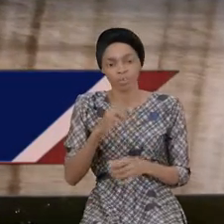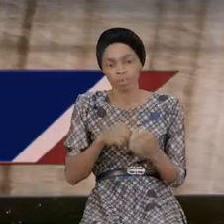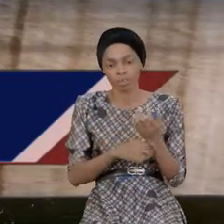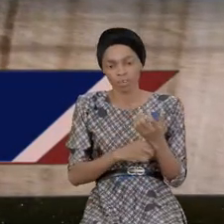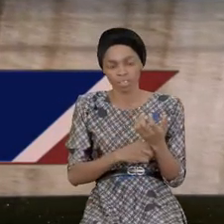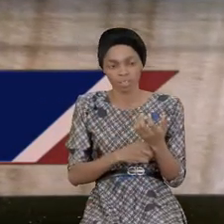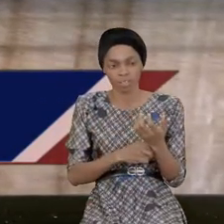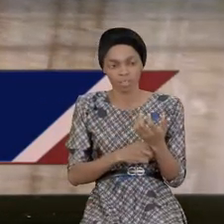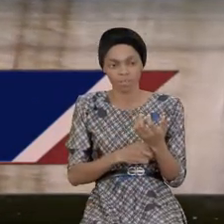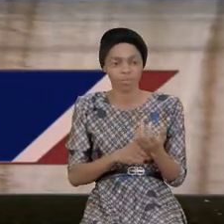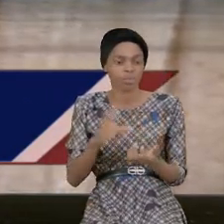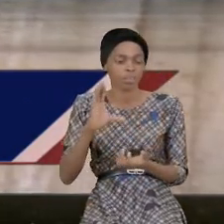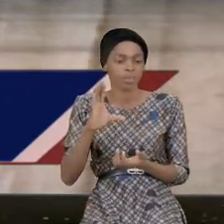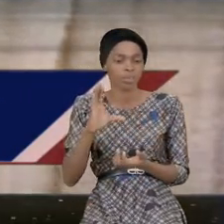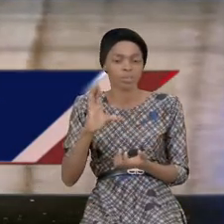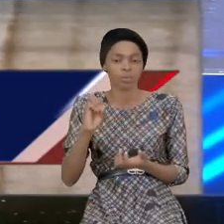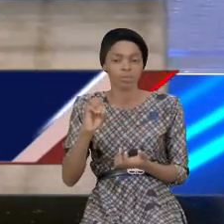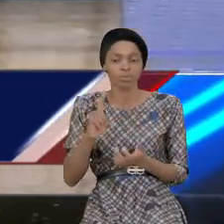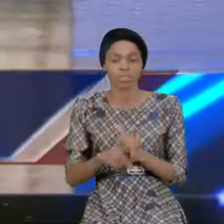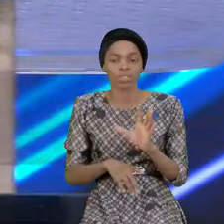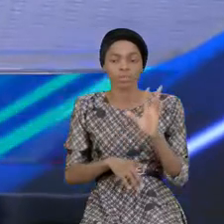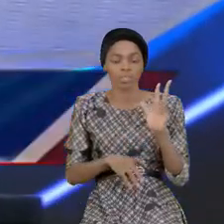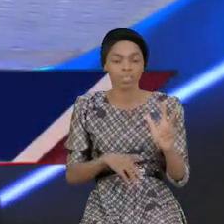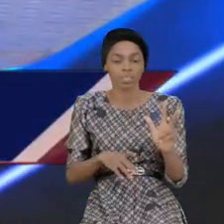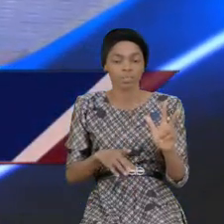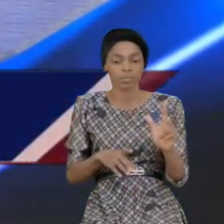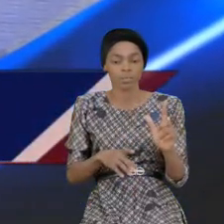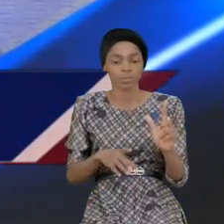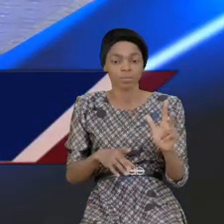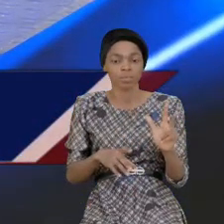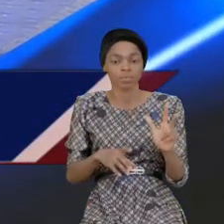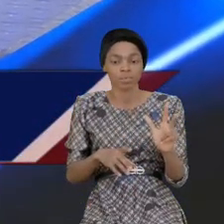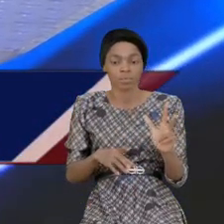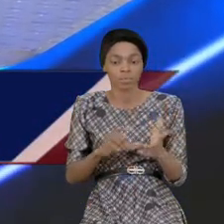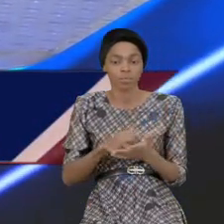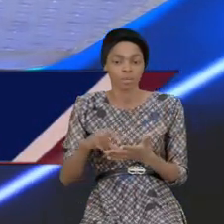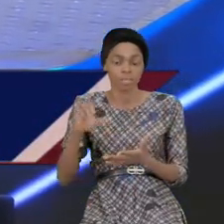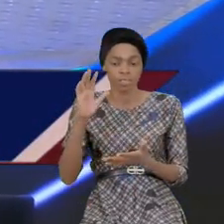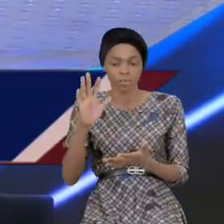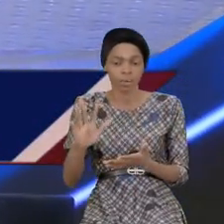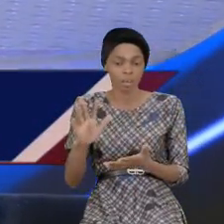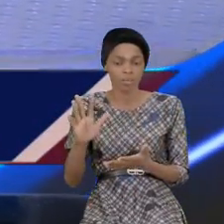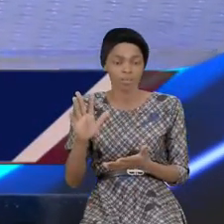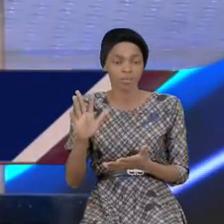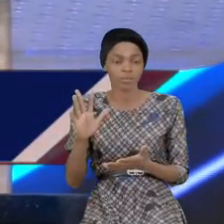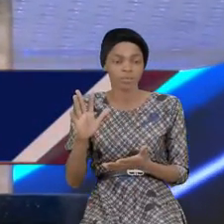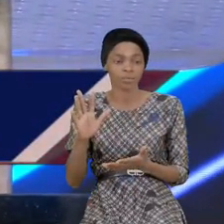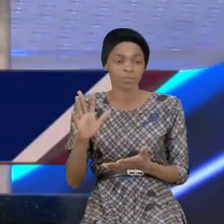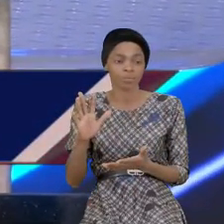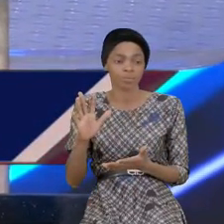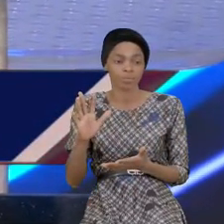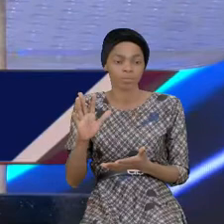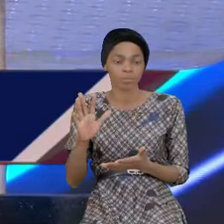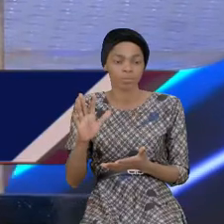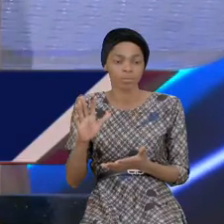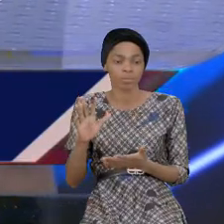in Colossians chapter 3, we're reading from verse 5. Colossians chapter 3, we're looking